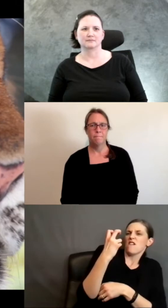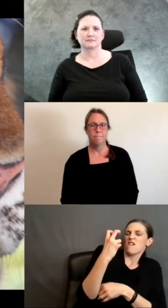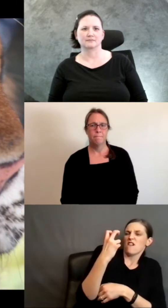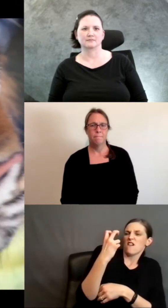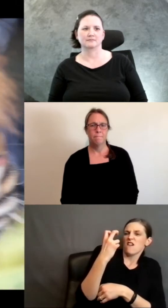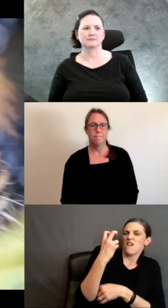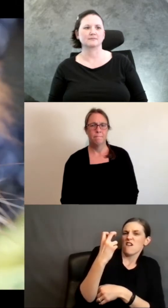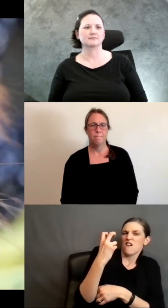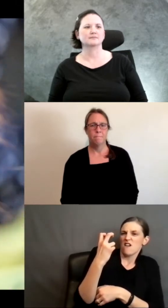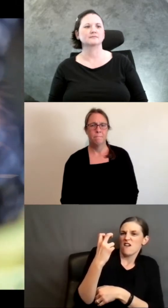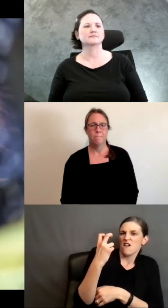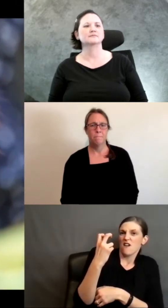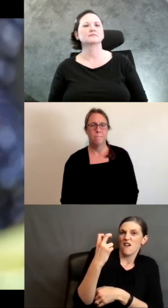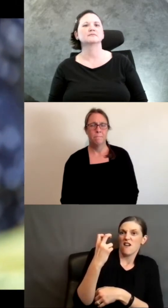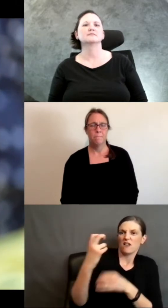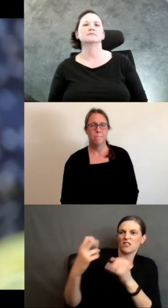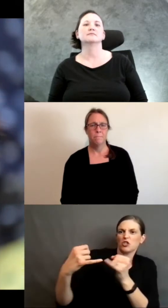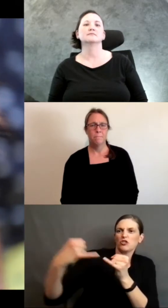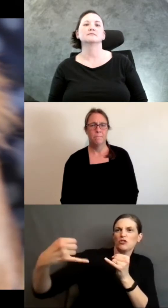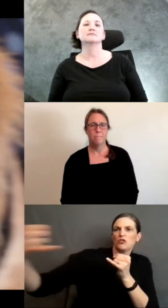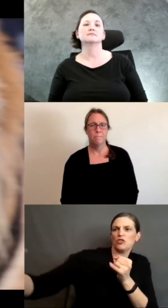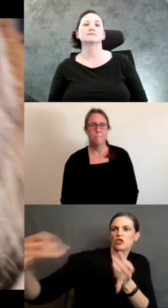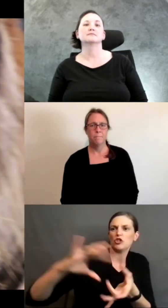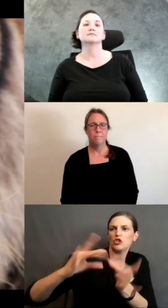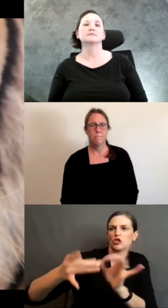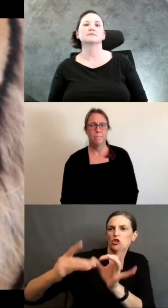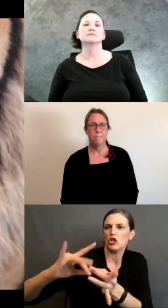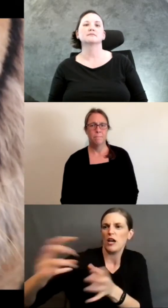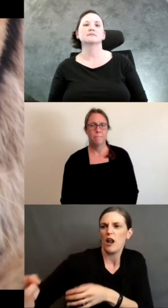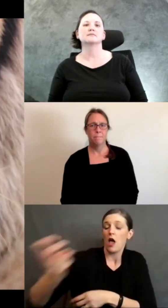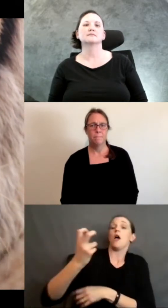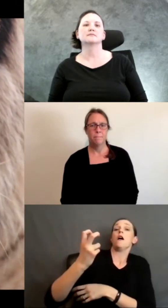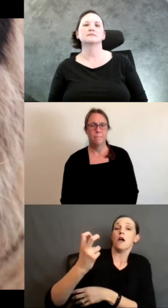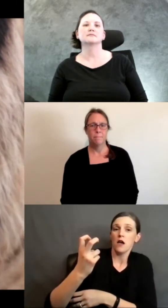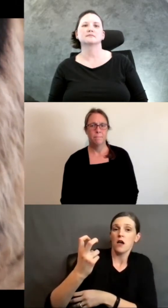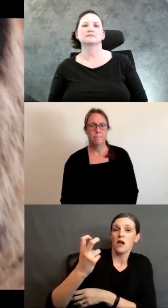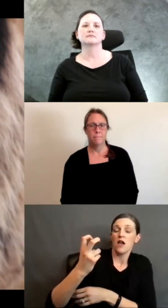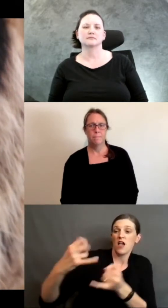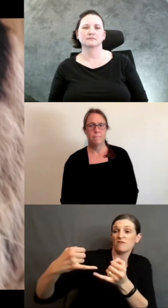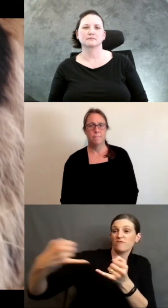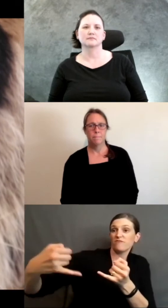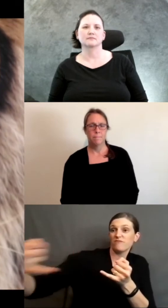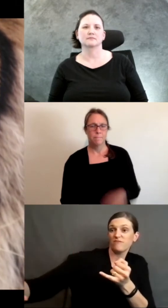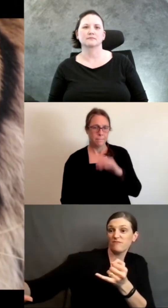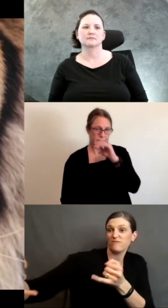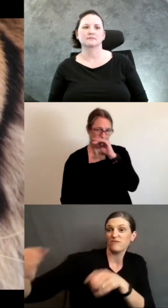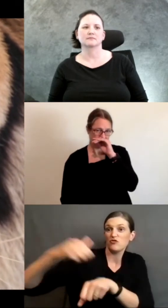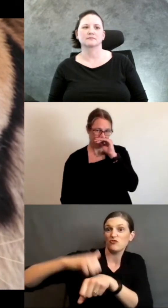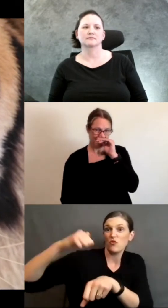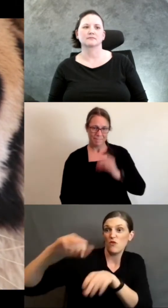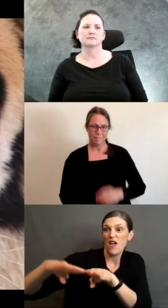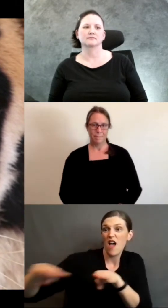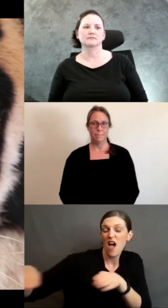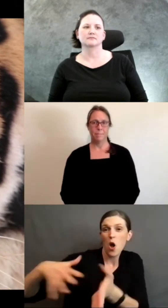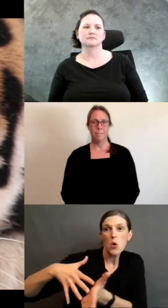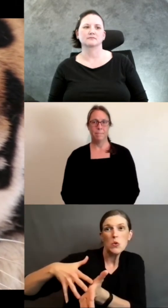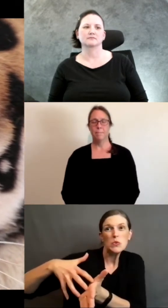It is stopped just short of reaching them by a chain. The chain's connection at the concrete strains under the